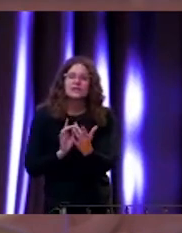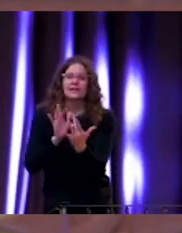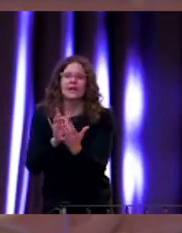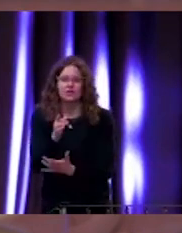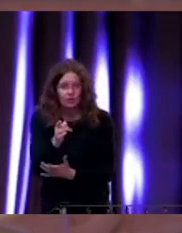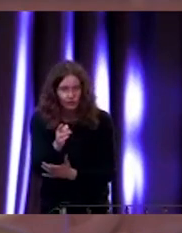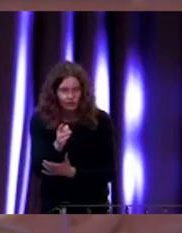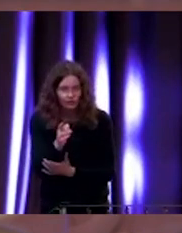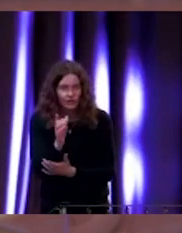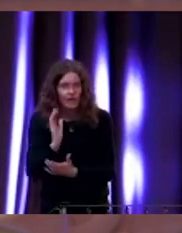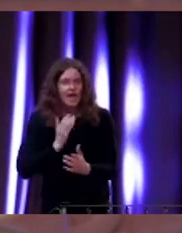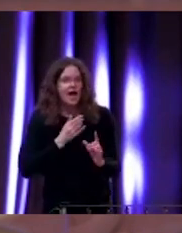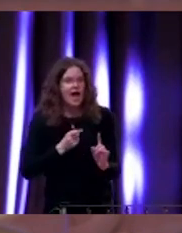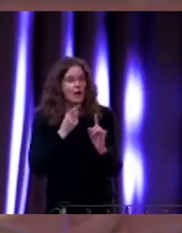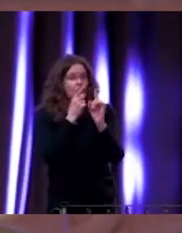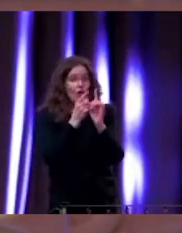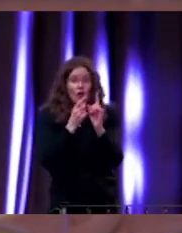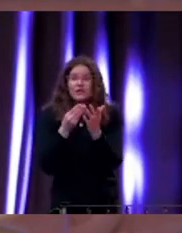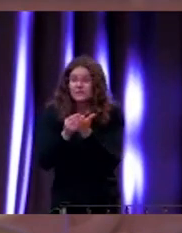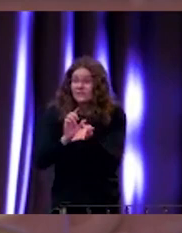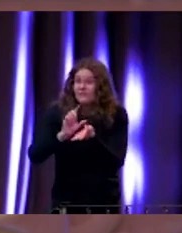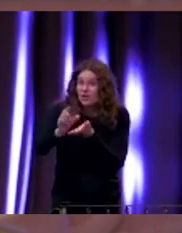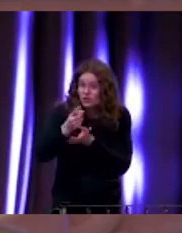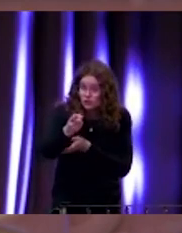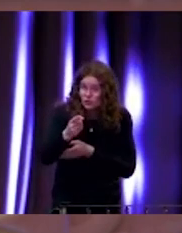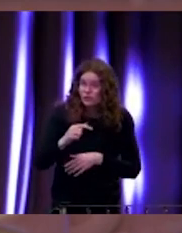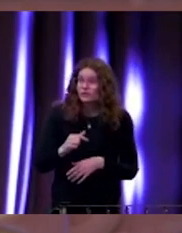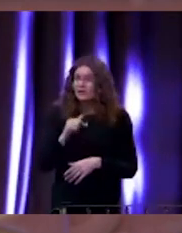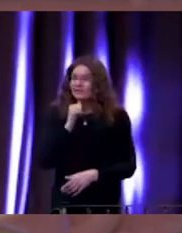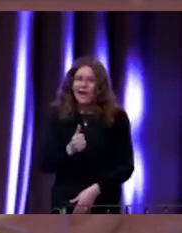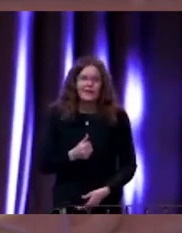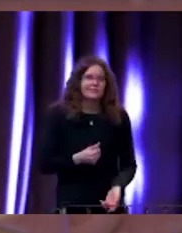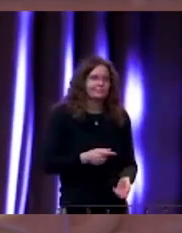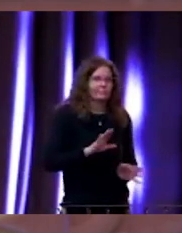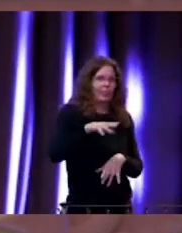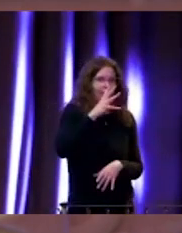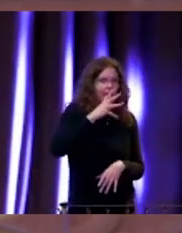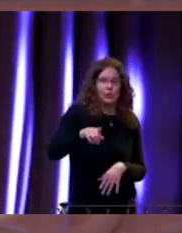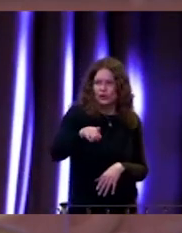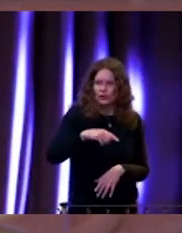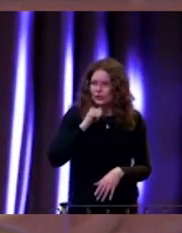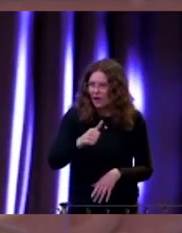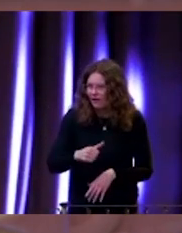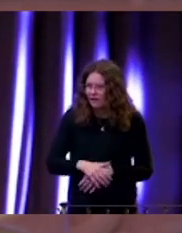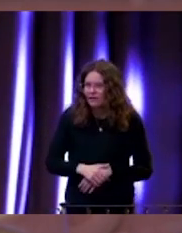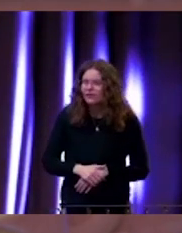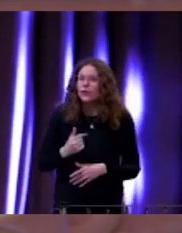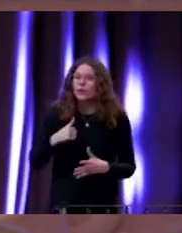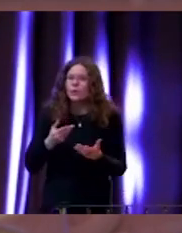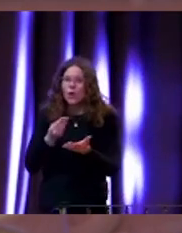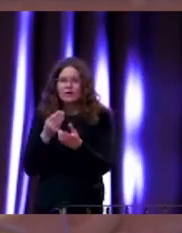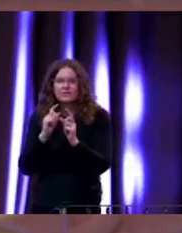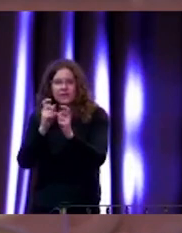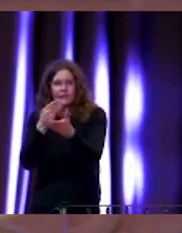you, not fund you, right? Mm-hmm. And so, you know, that has been the thing for